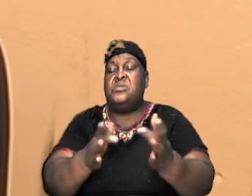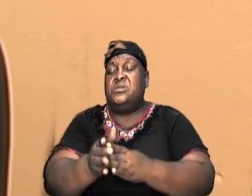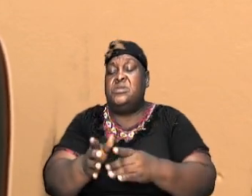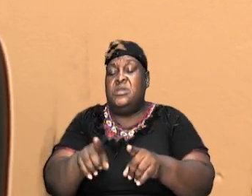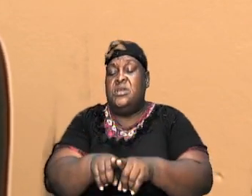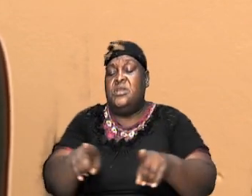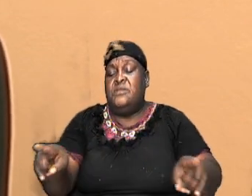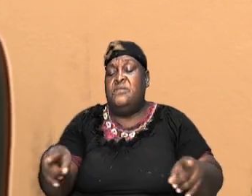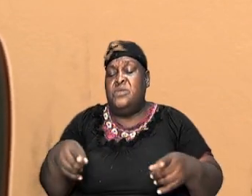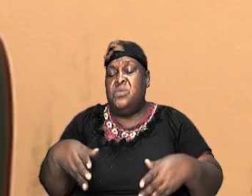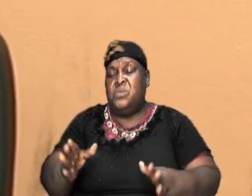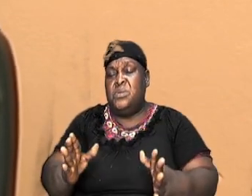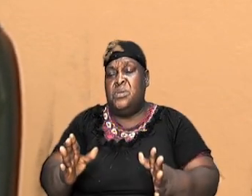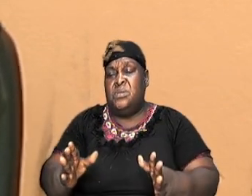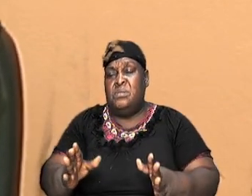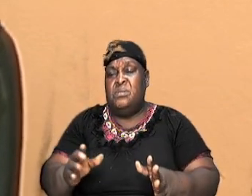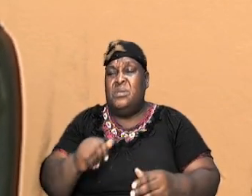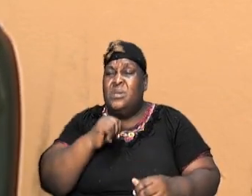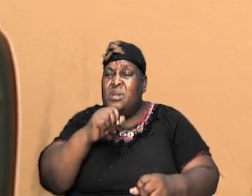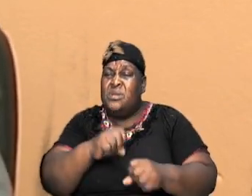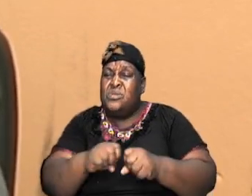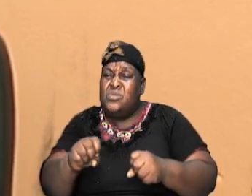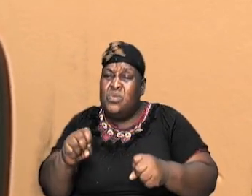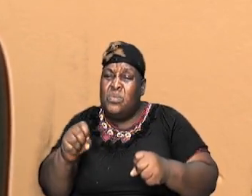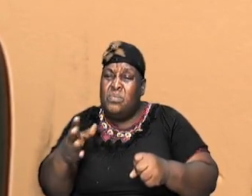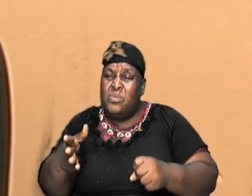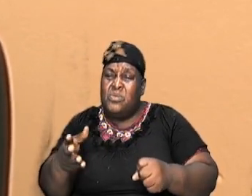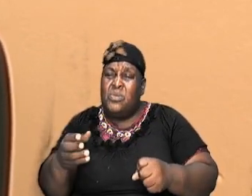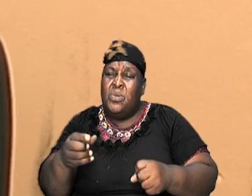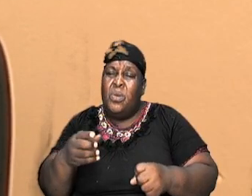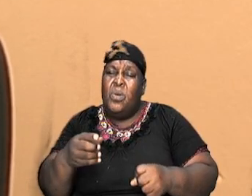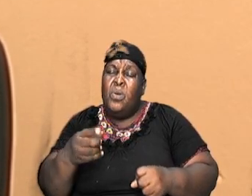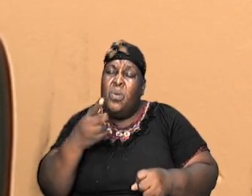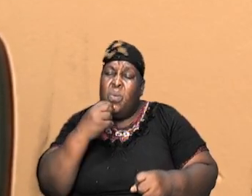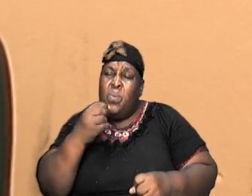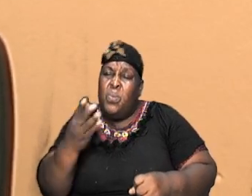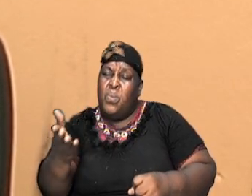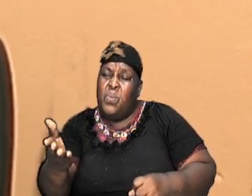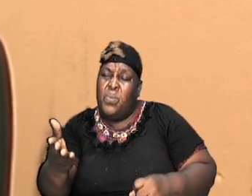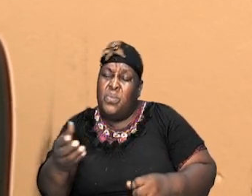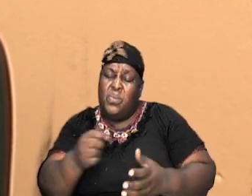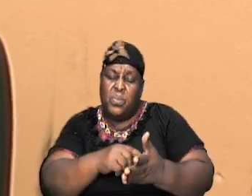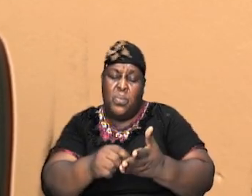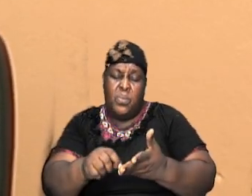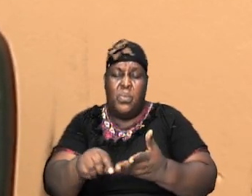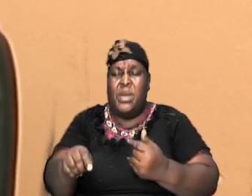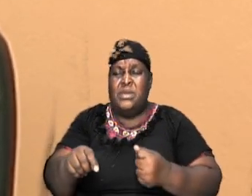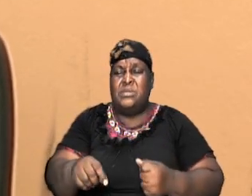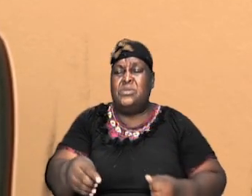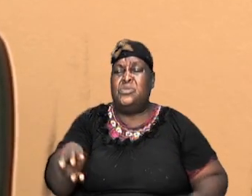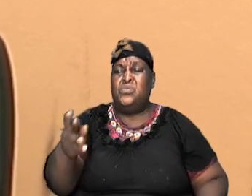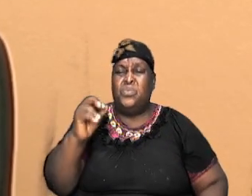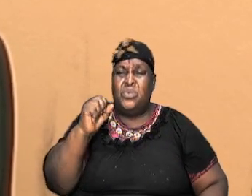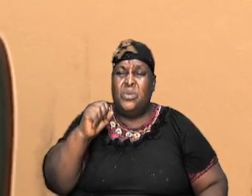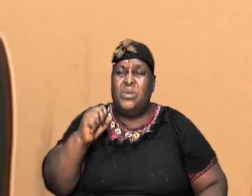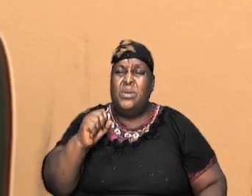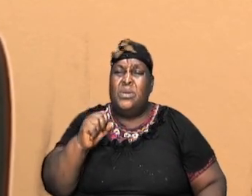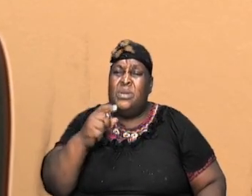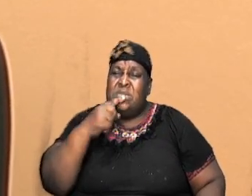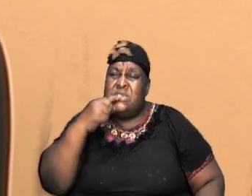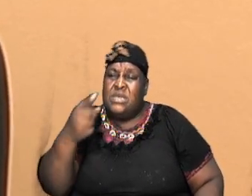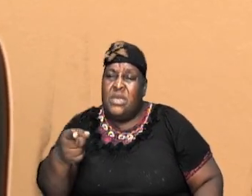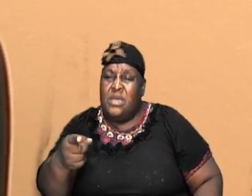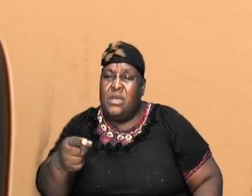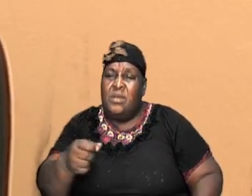much based on, you know, who they were. It's not based on who the writers were, but it was based